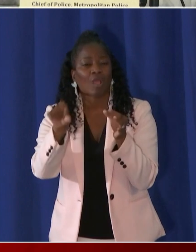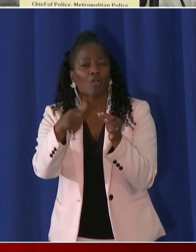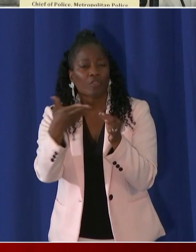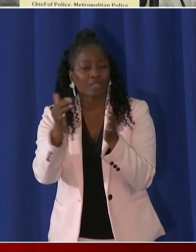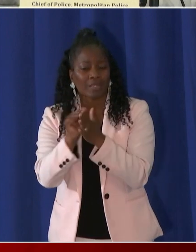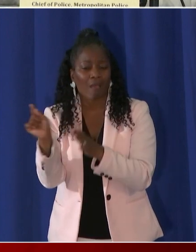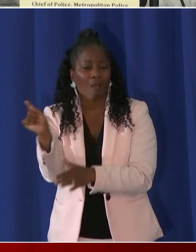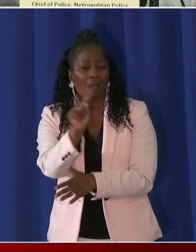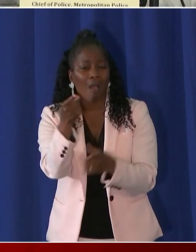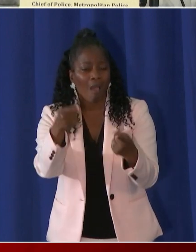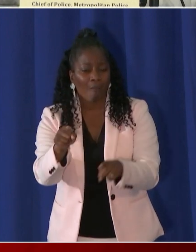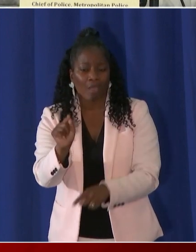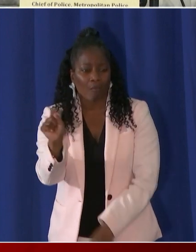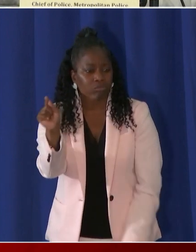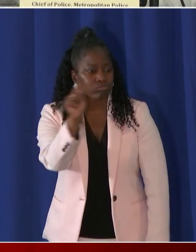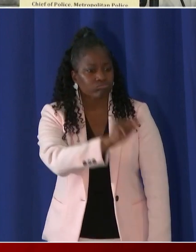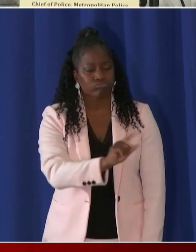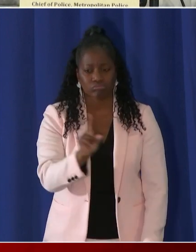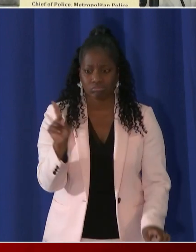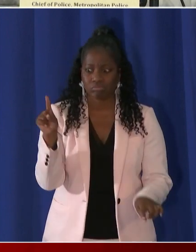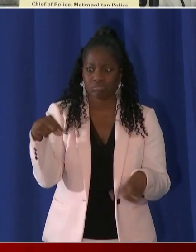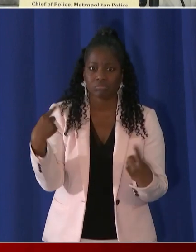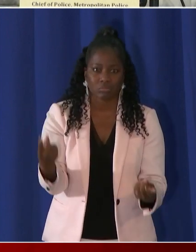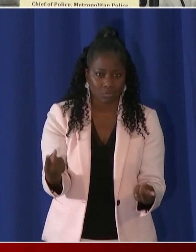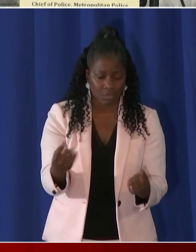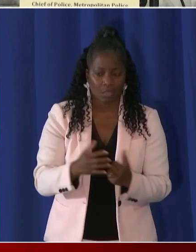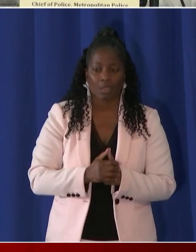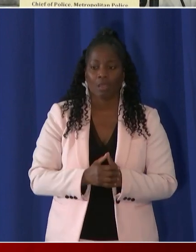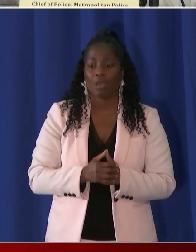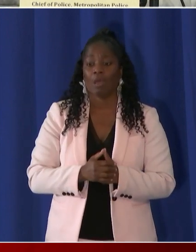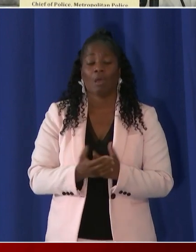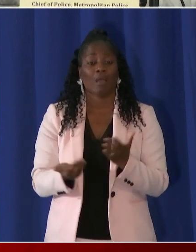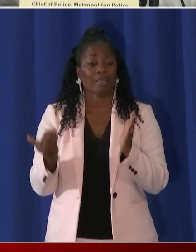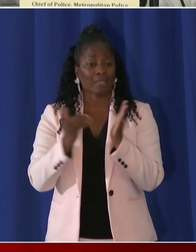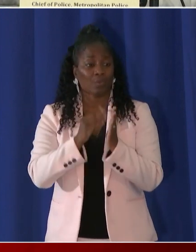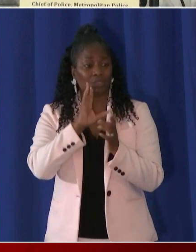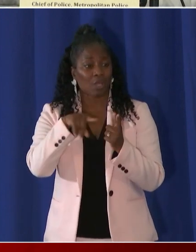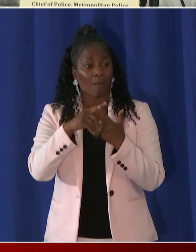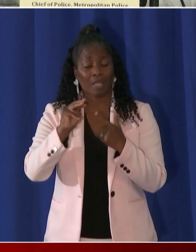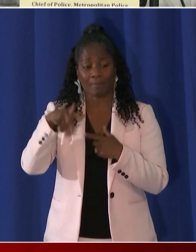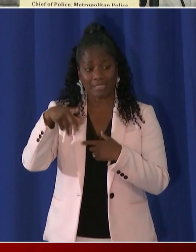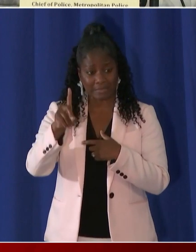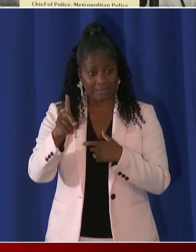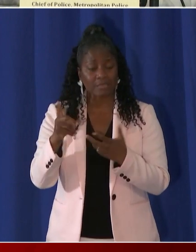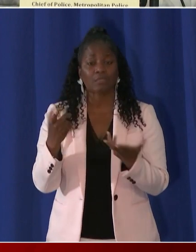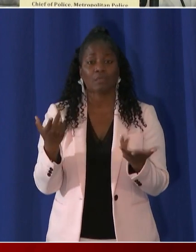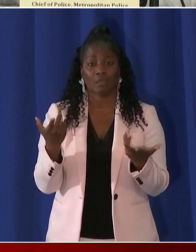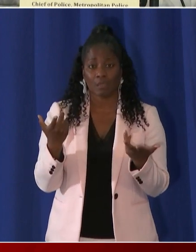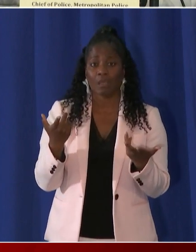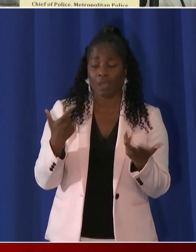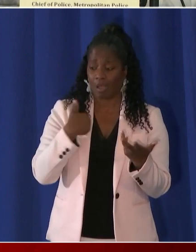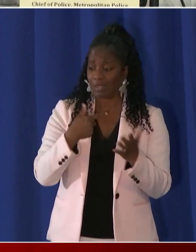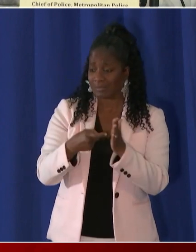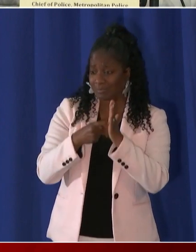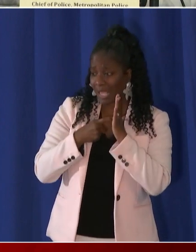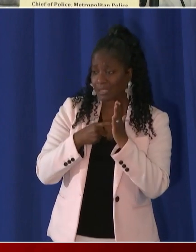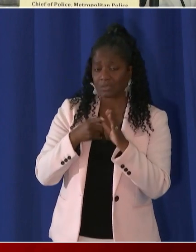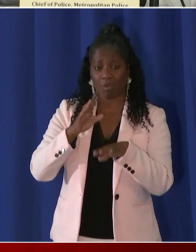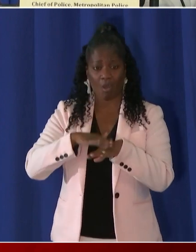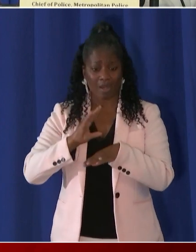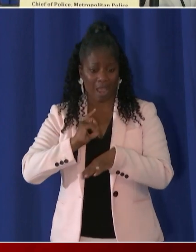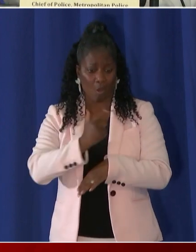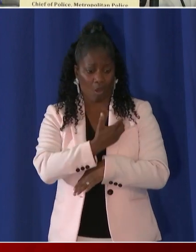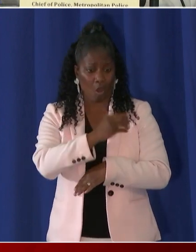in the District of Columbia over the course of this. Again, when we talk about the Metropolitan Police Department and the demands set upon our